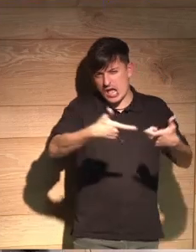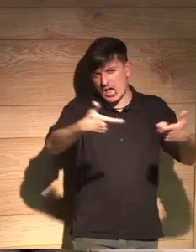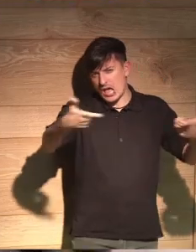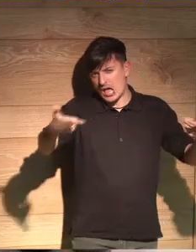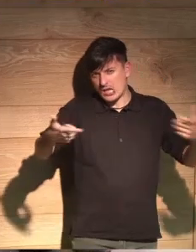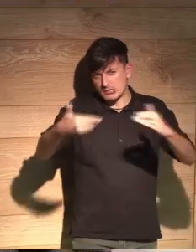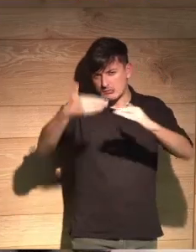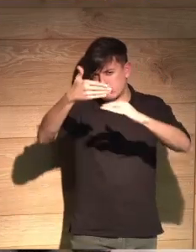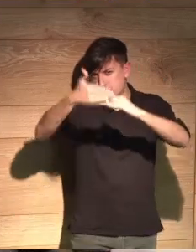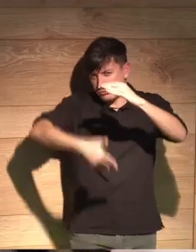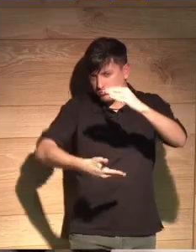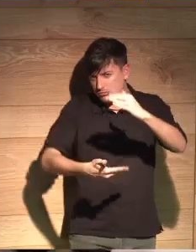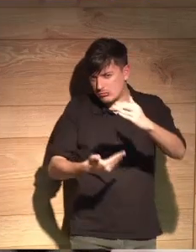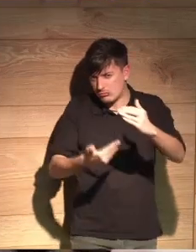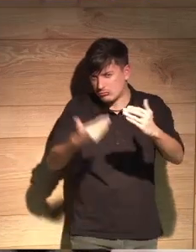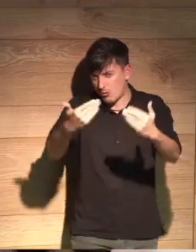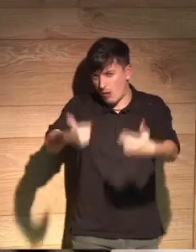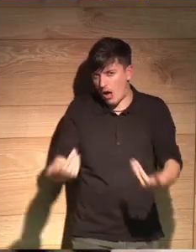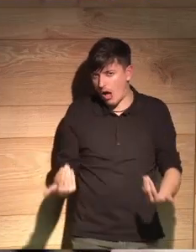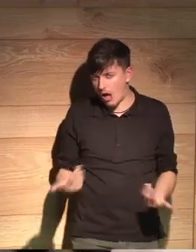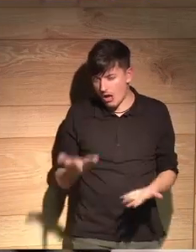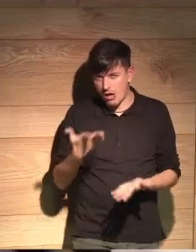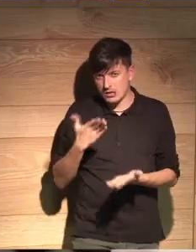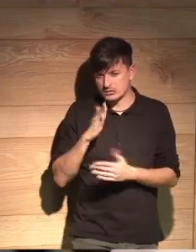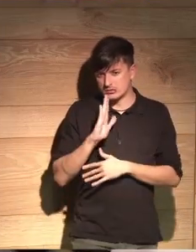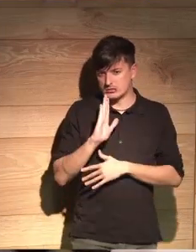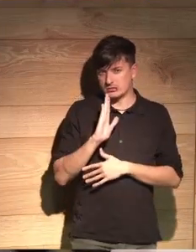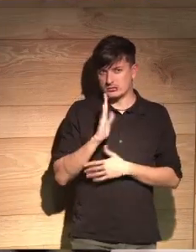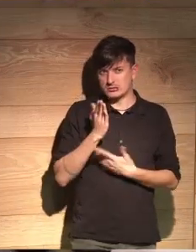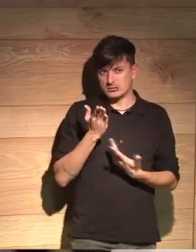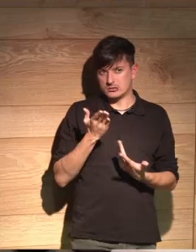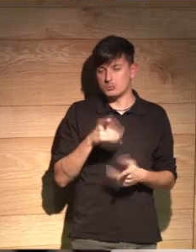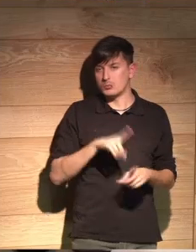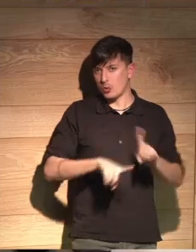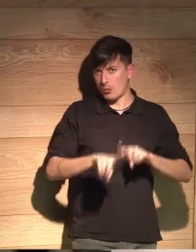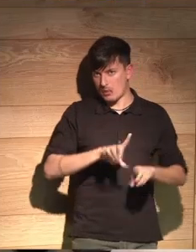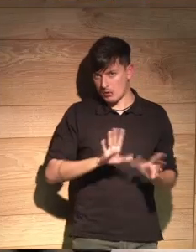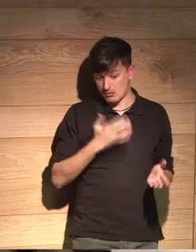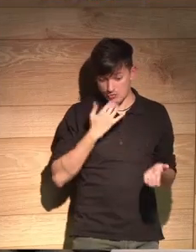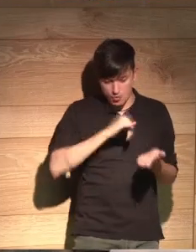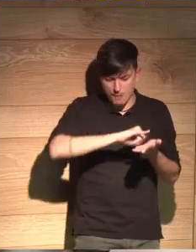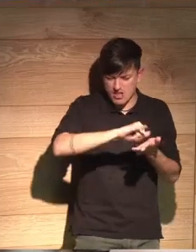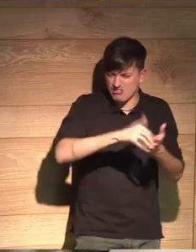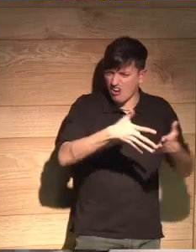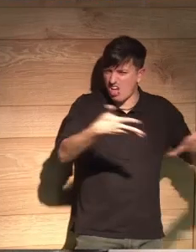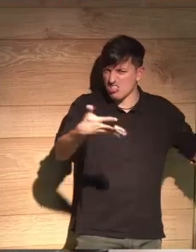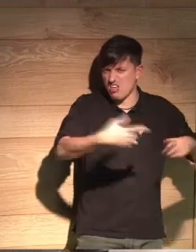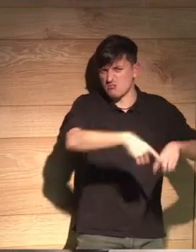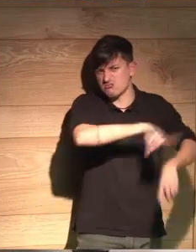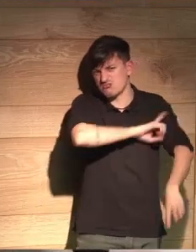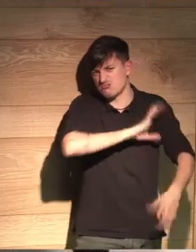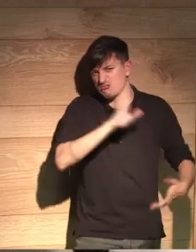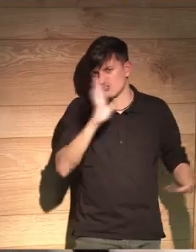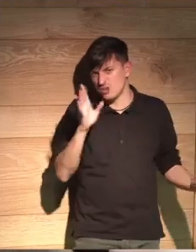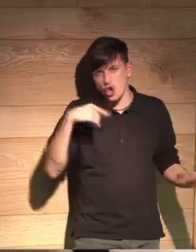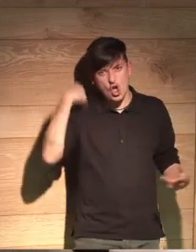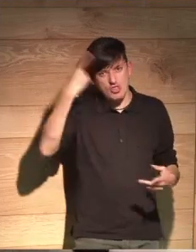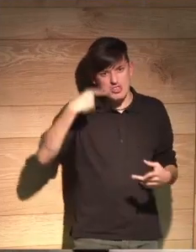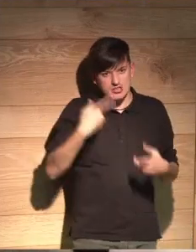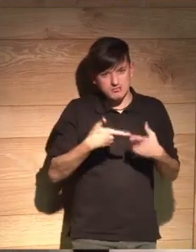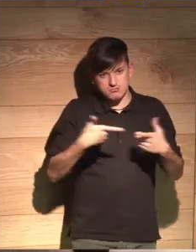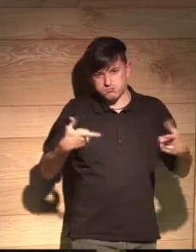America. Endless cities are sacrificing their health to come to the job.